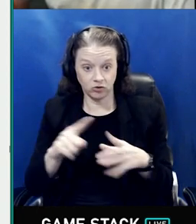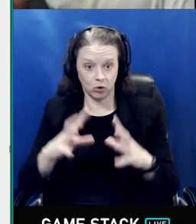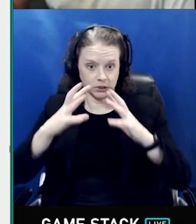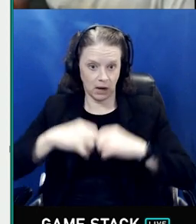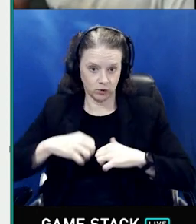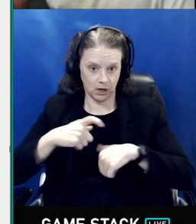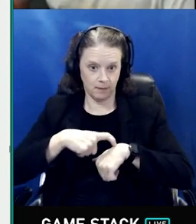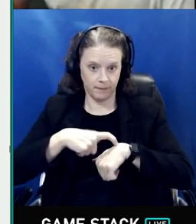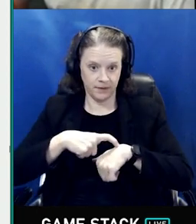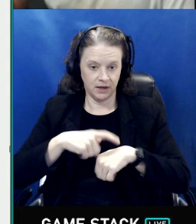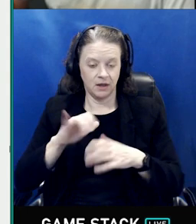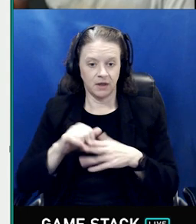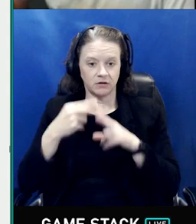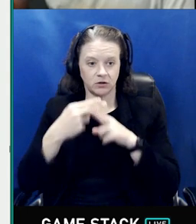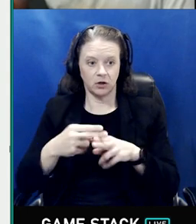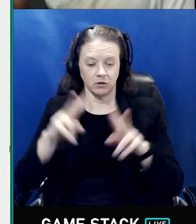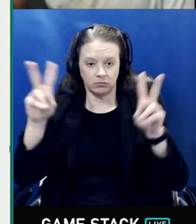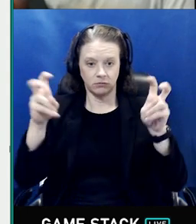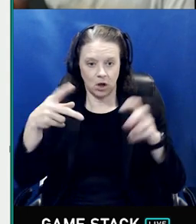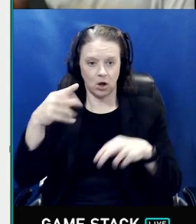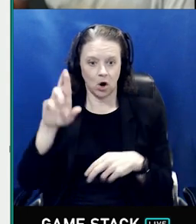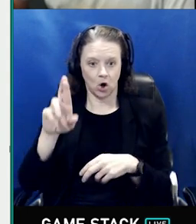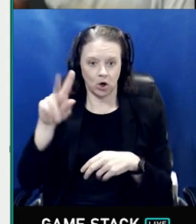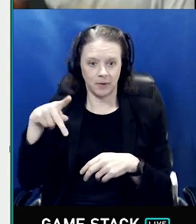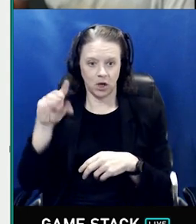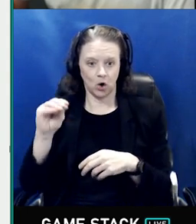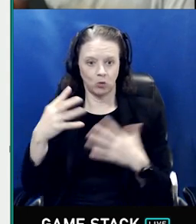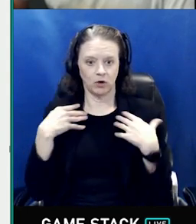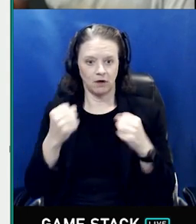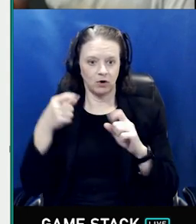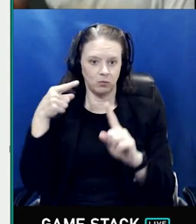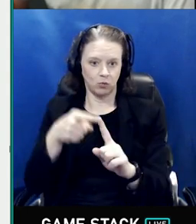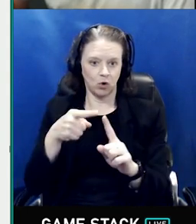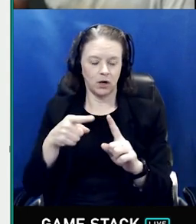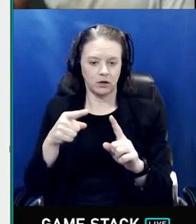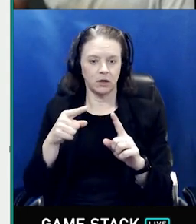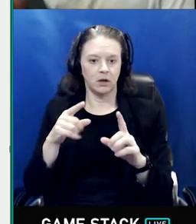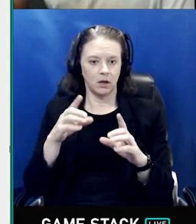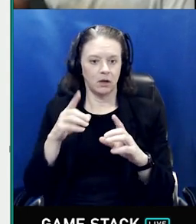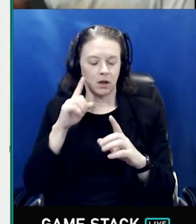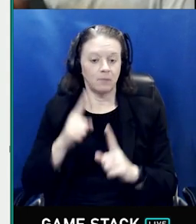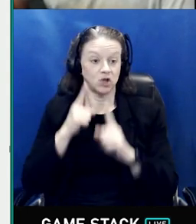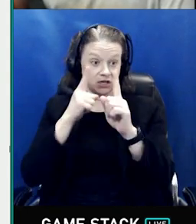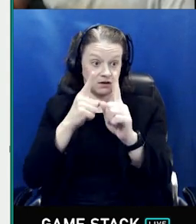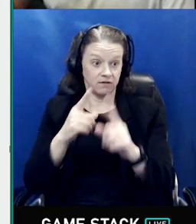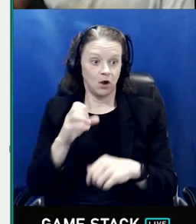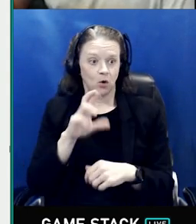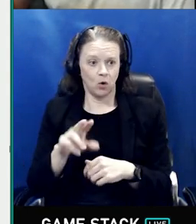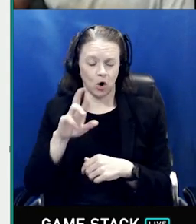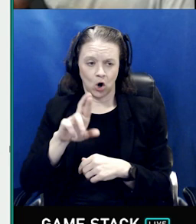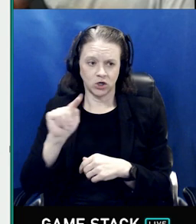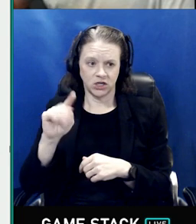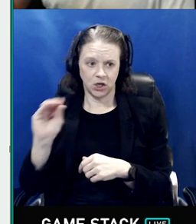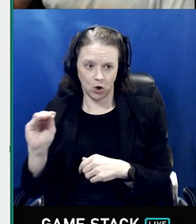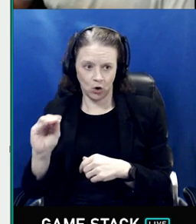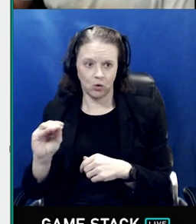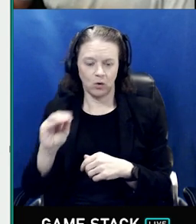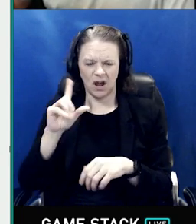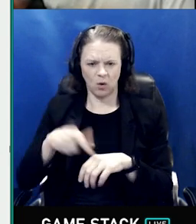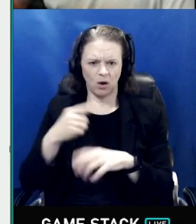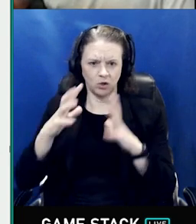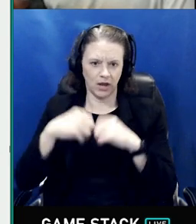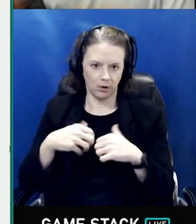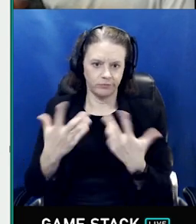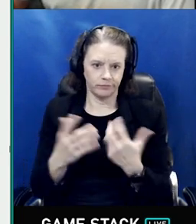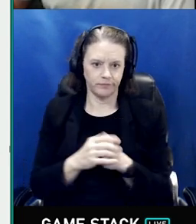as recovery point objective, or RPO, and recovery time objective, or RTO. Simply put, RPO is how long did you